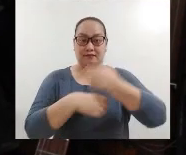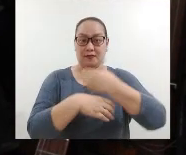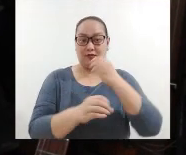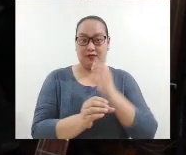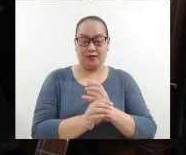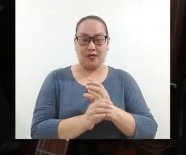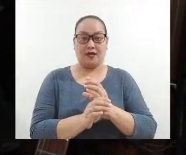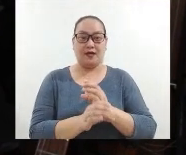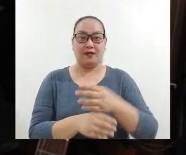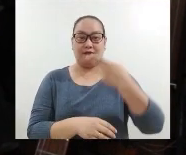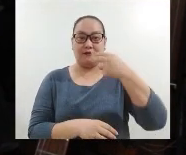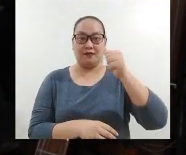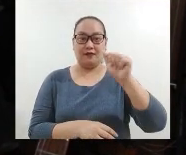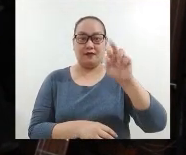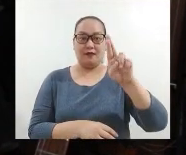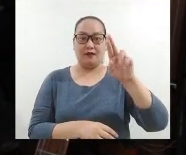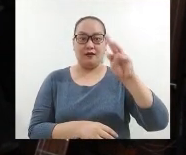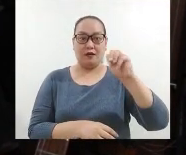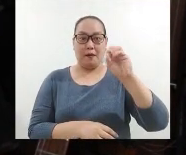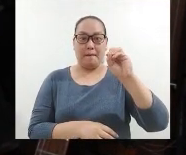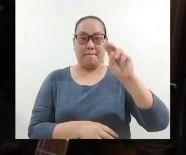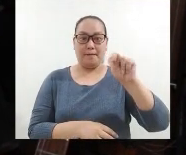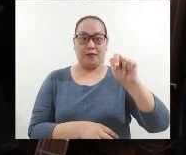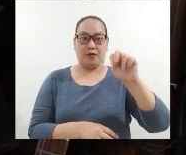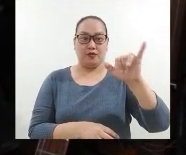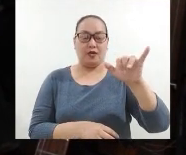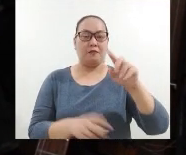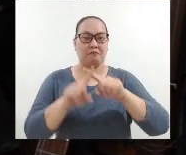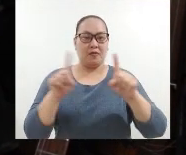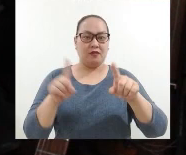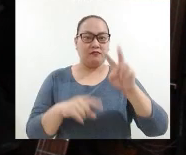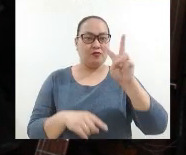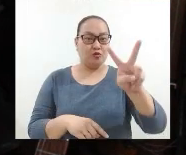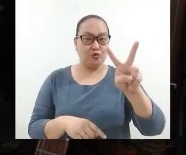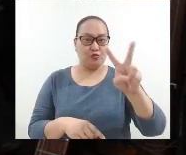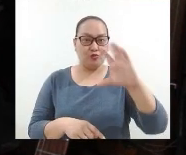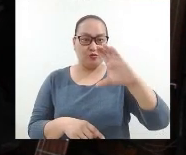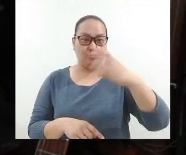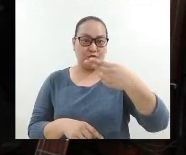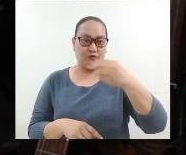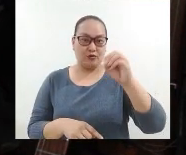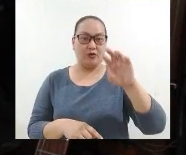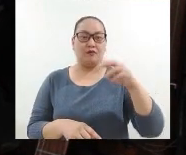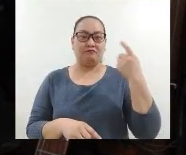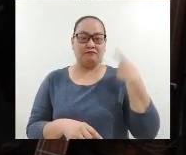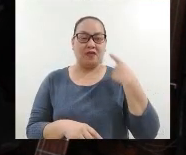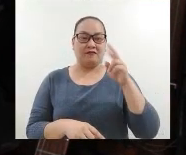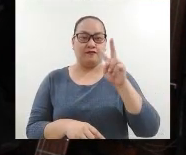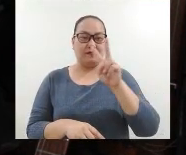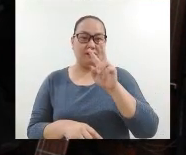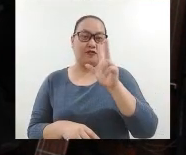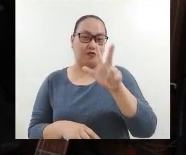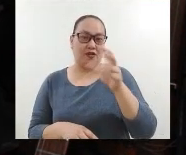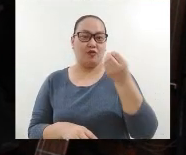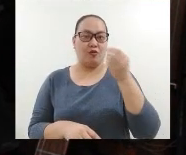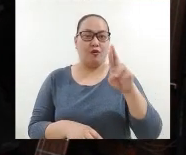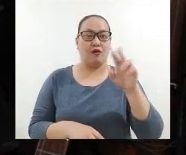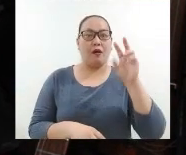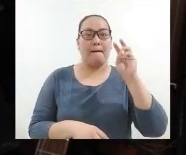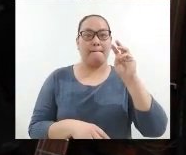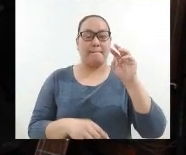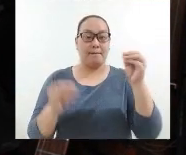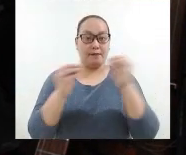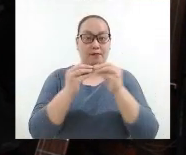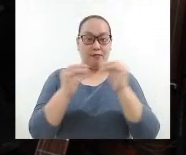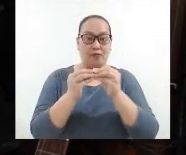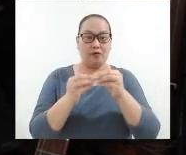cannot consider two tones as a chord. Chords are composed of three or more tones played at once. Like this